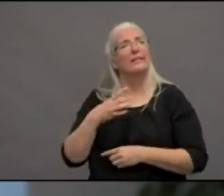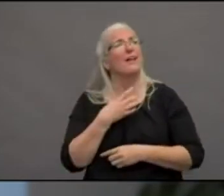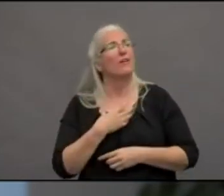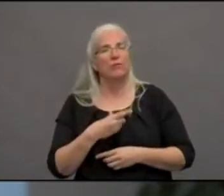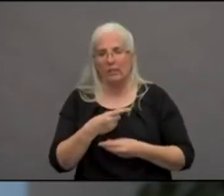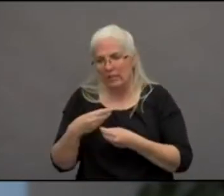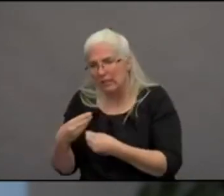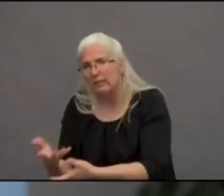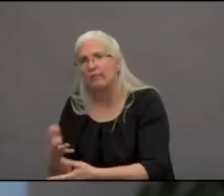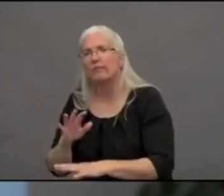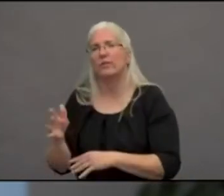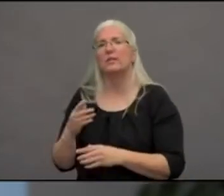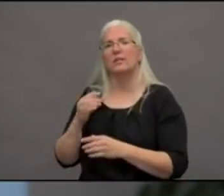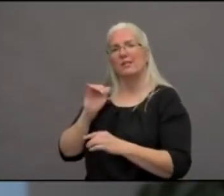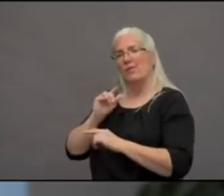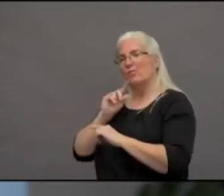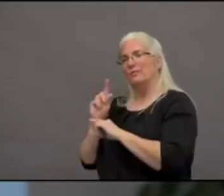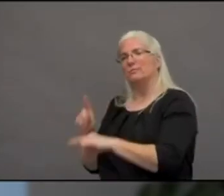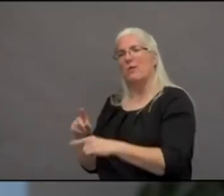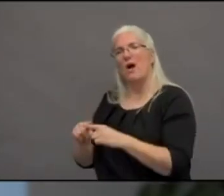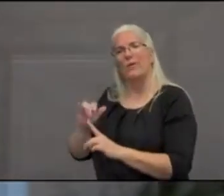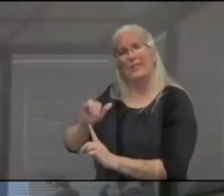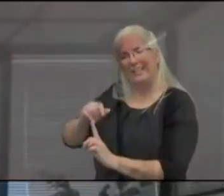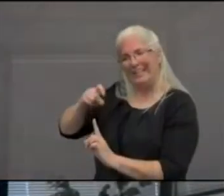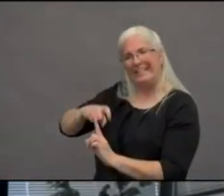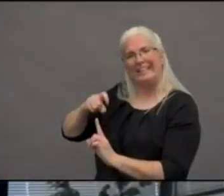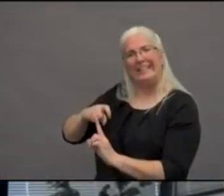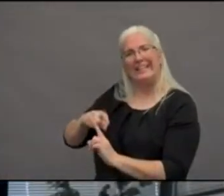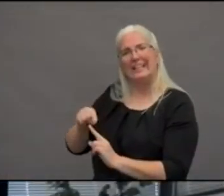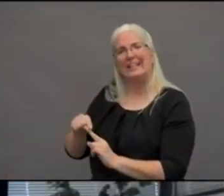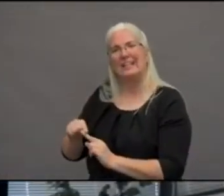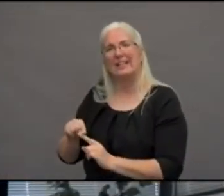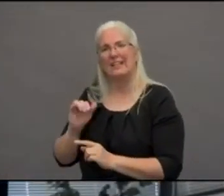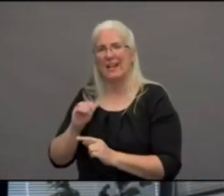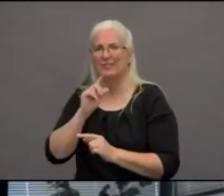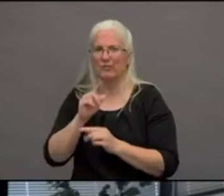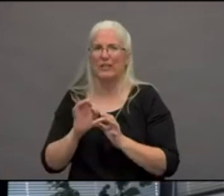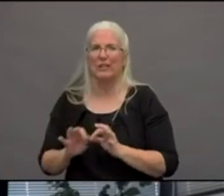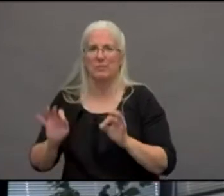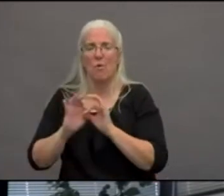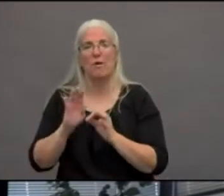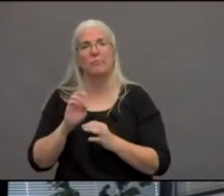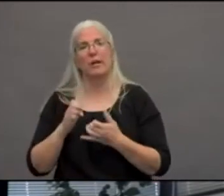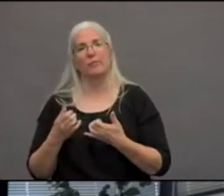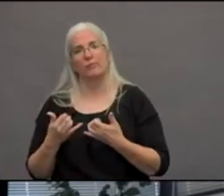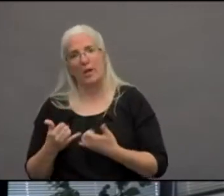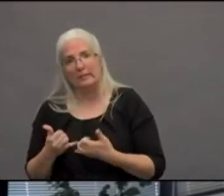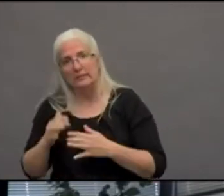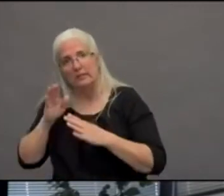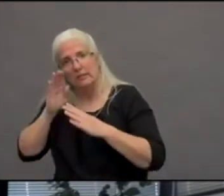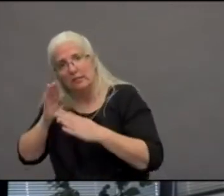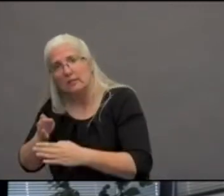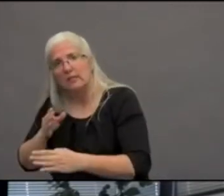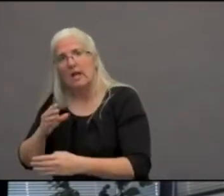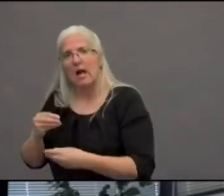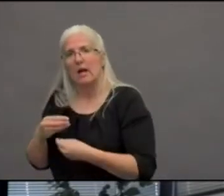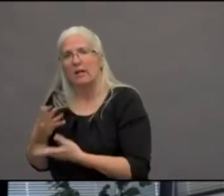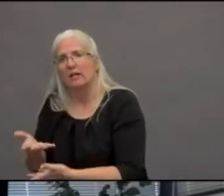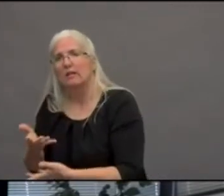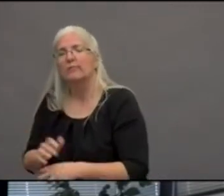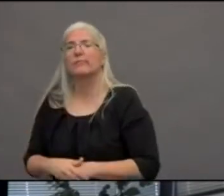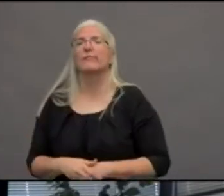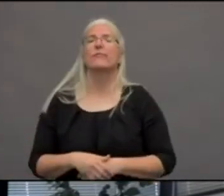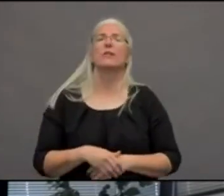important: being present, being attuned, and being responsive. These are some great tips. Do you have some other suggestions